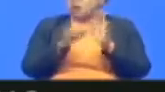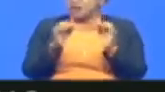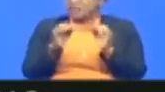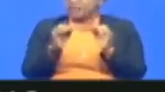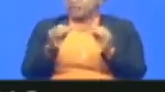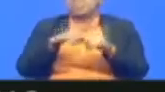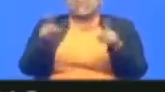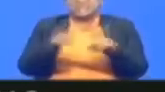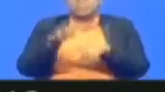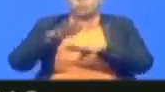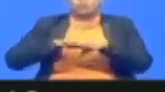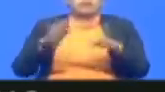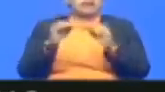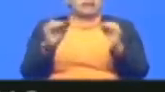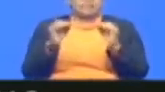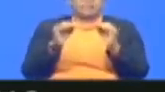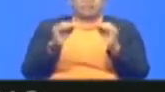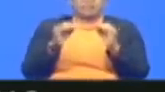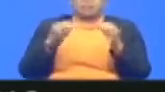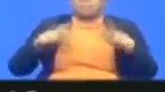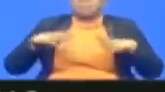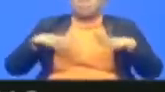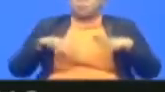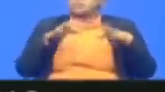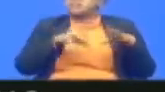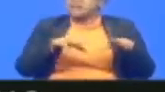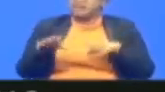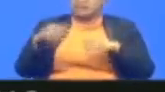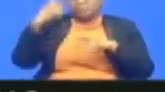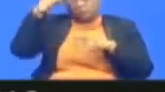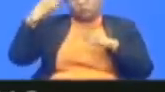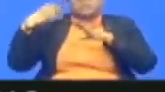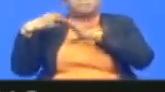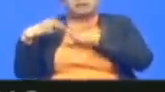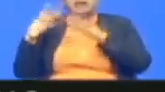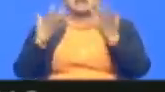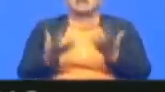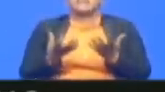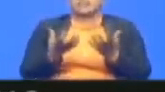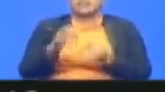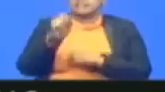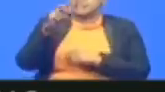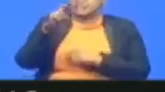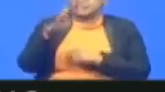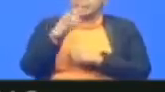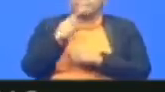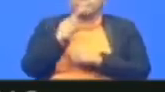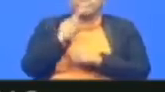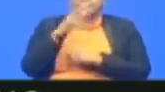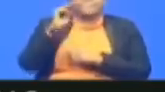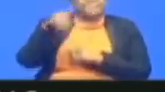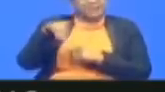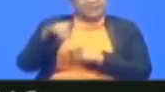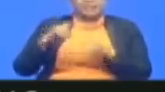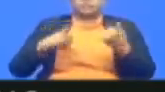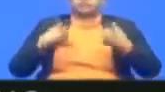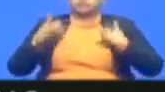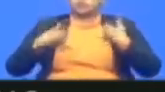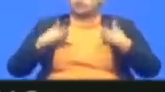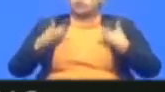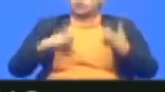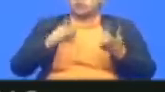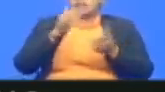irrational and costly to the taxpayer in the country. SRC says that MPs already enjoy generous